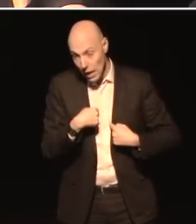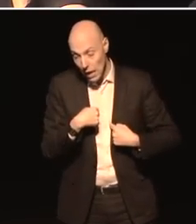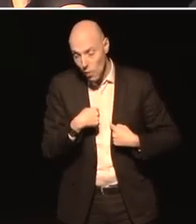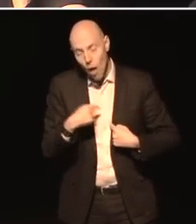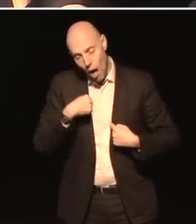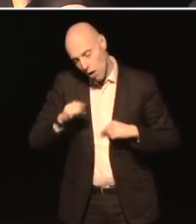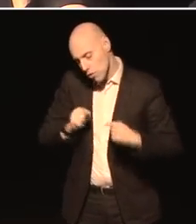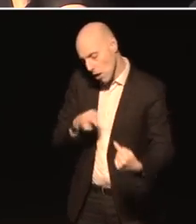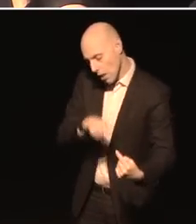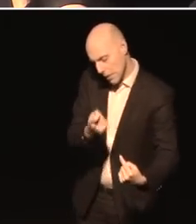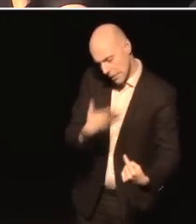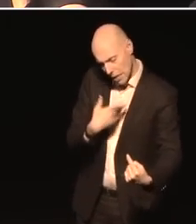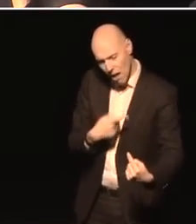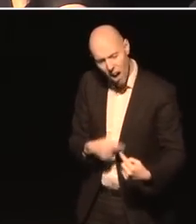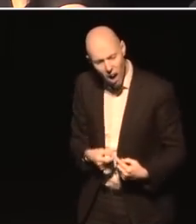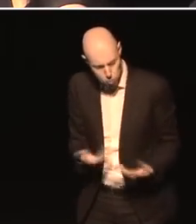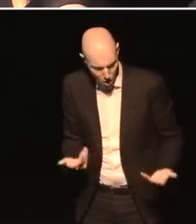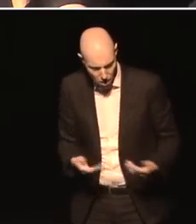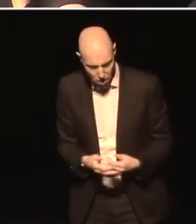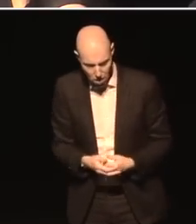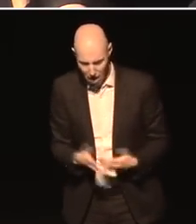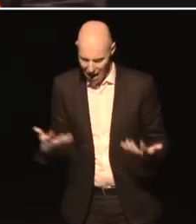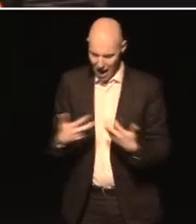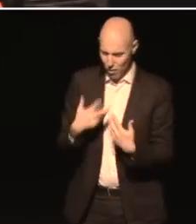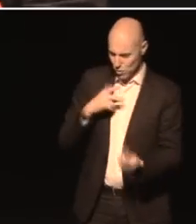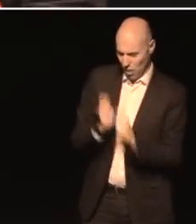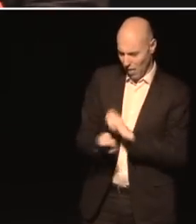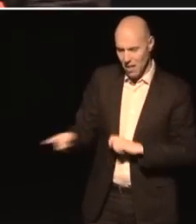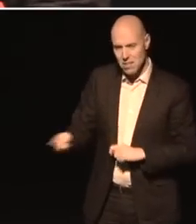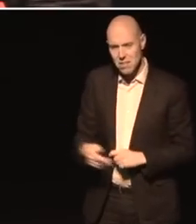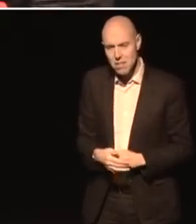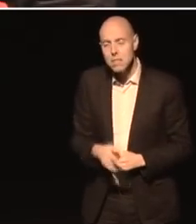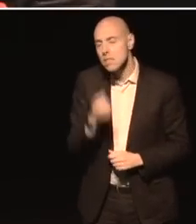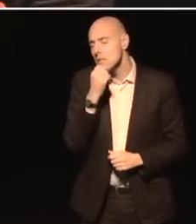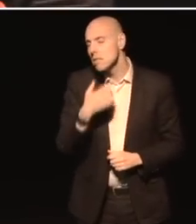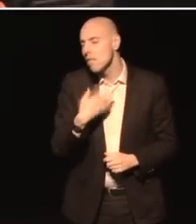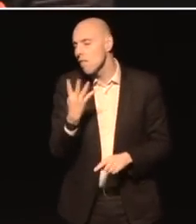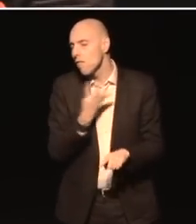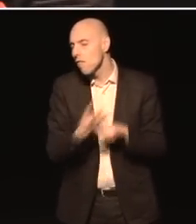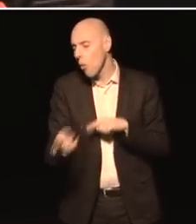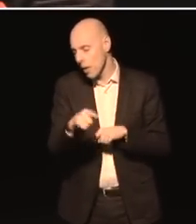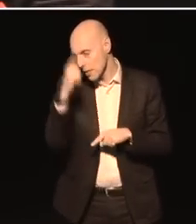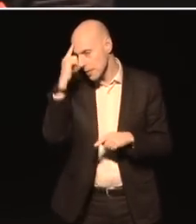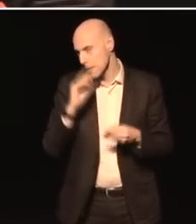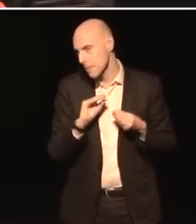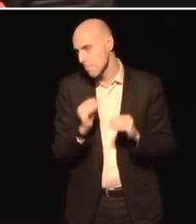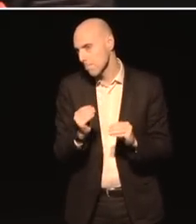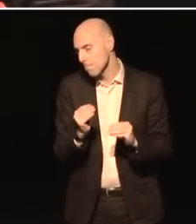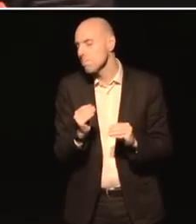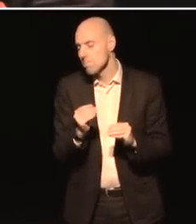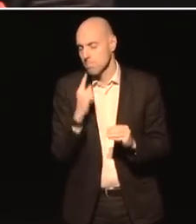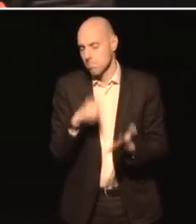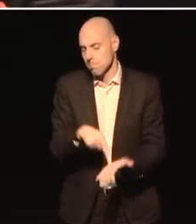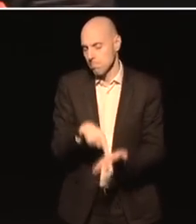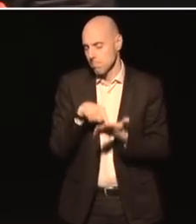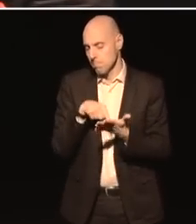I challenged him when he said this. I said, well, how do we crack the code? And he said, look, give me 4 weeks. And